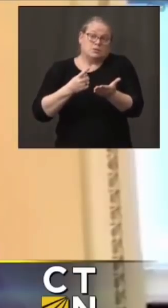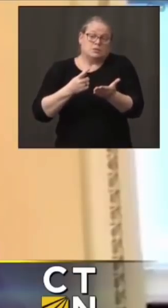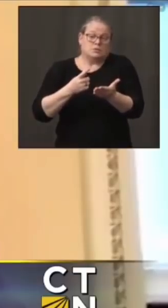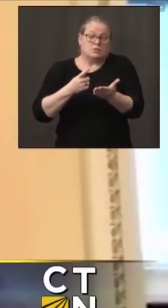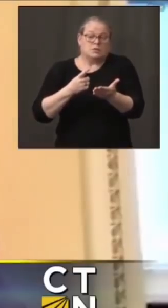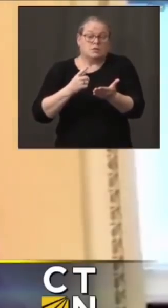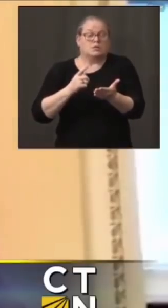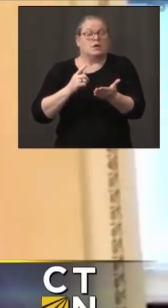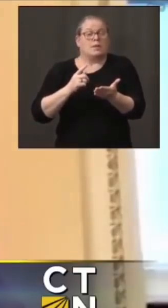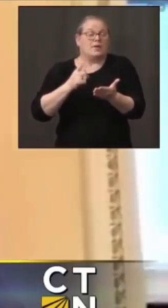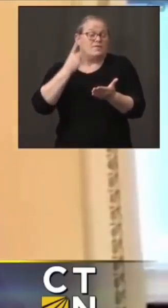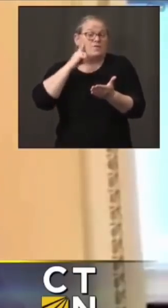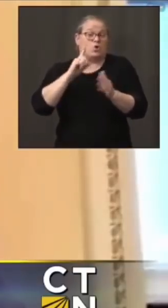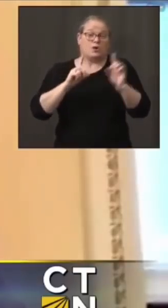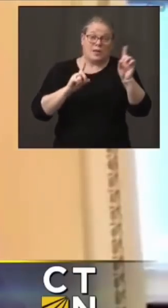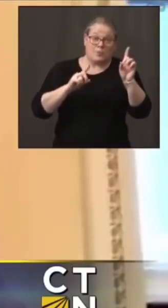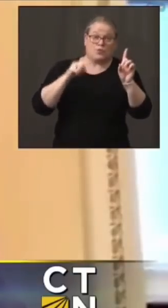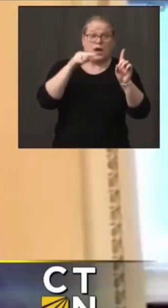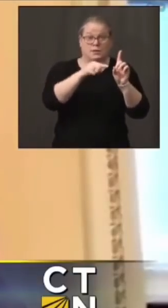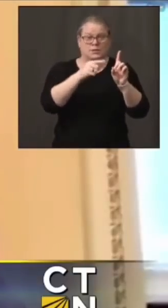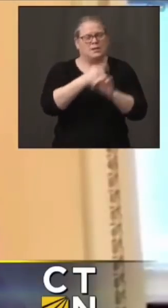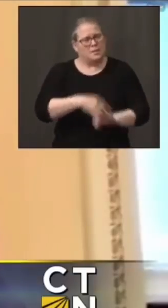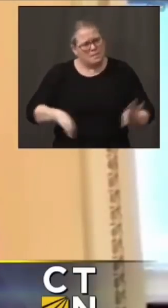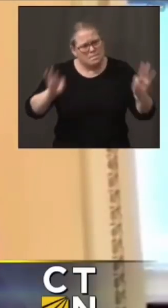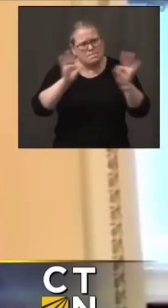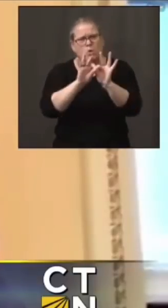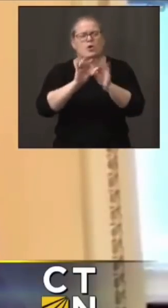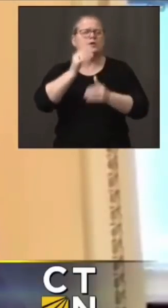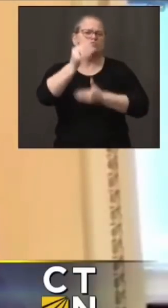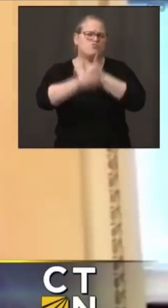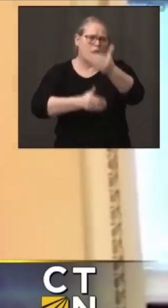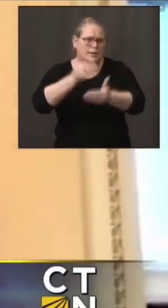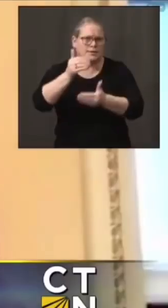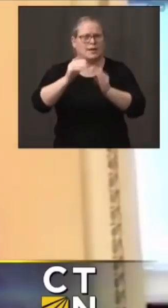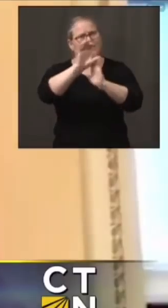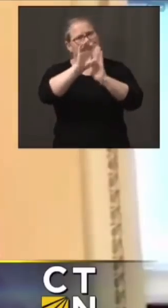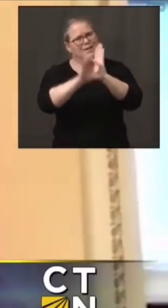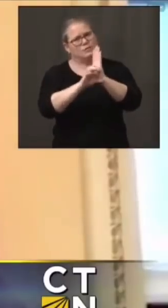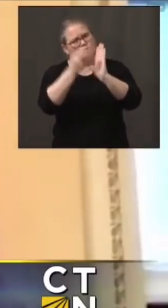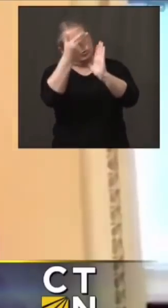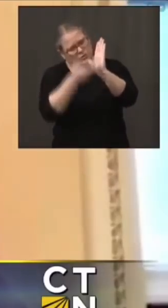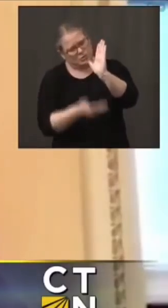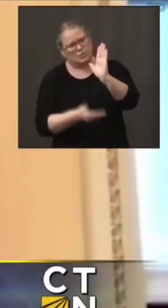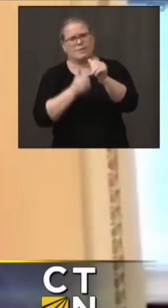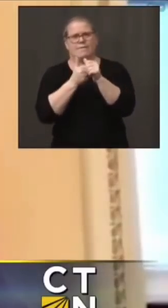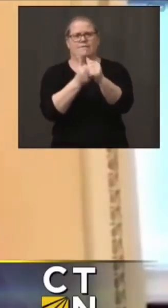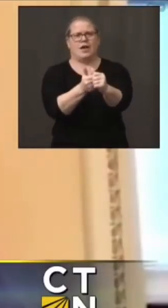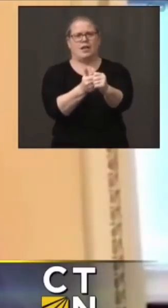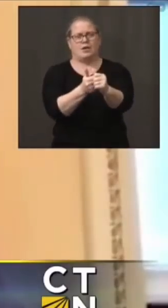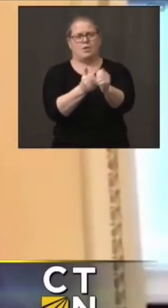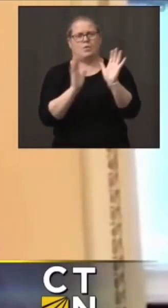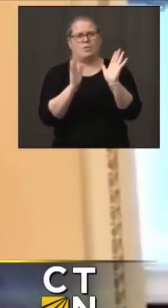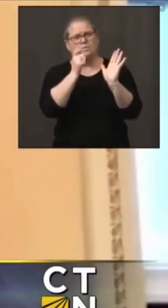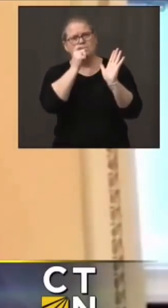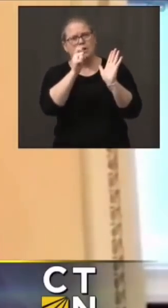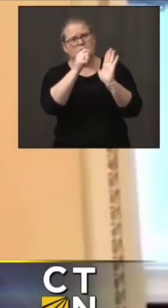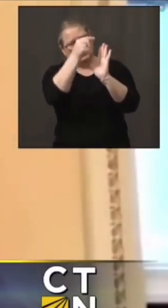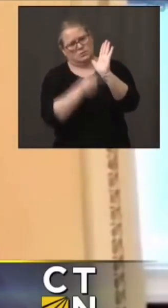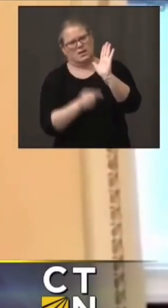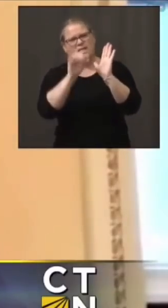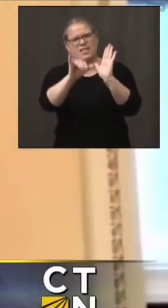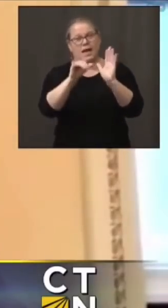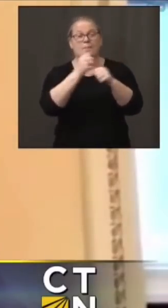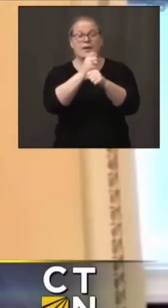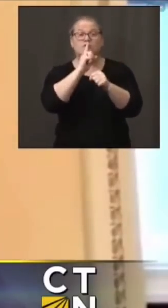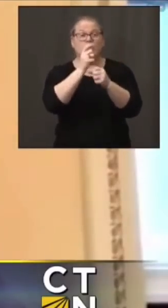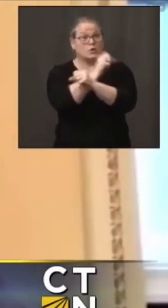is the integrity of the process, the safeguarding, as it have been, of our elections. Our elections were safe, and